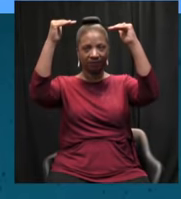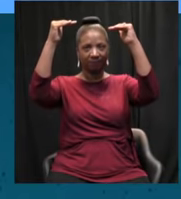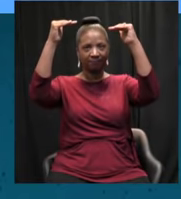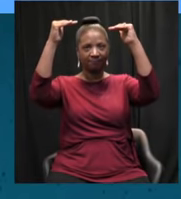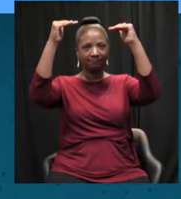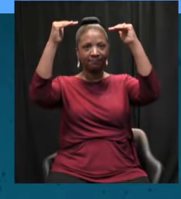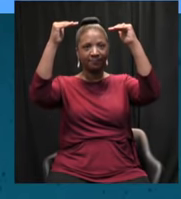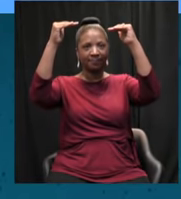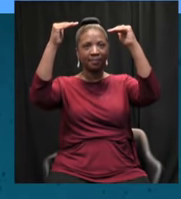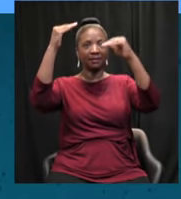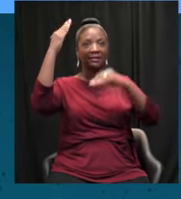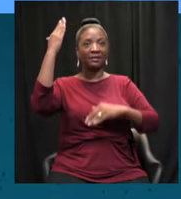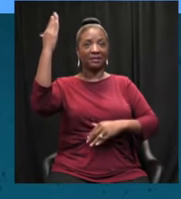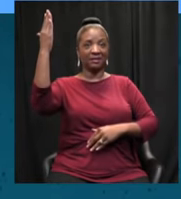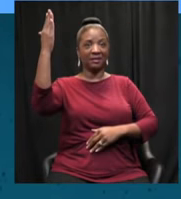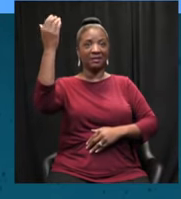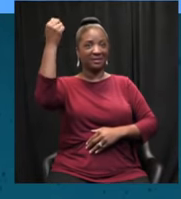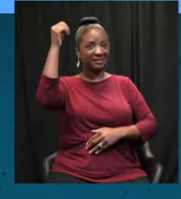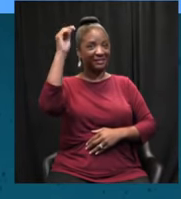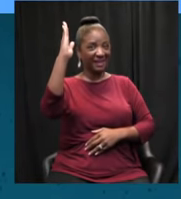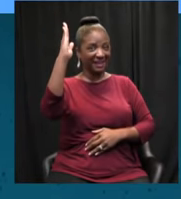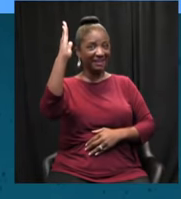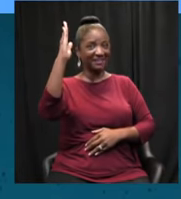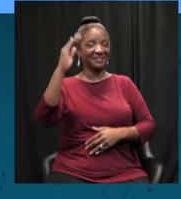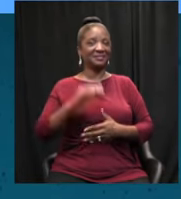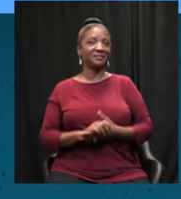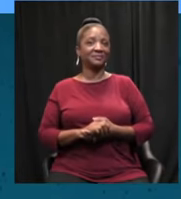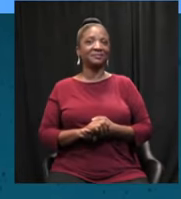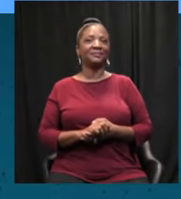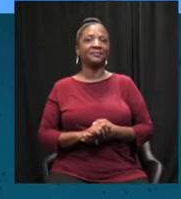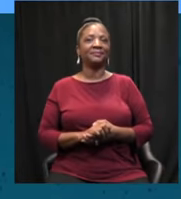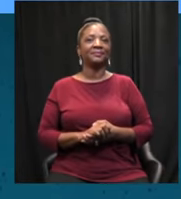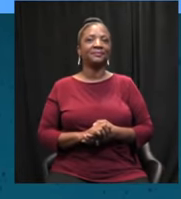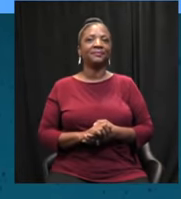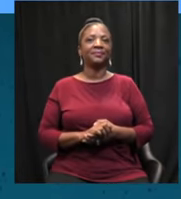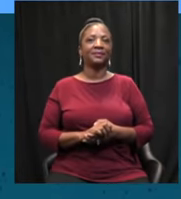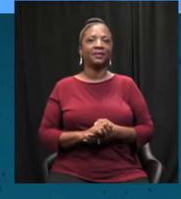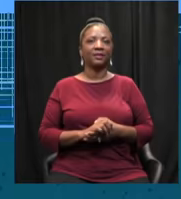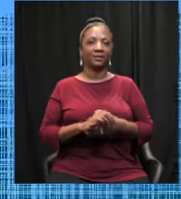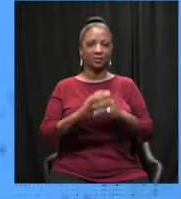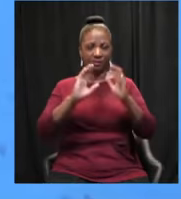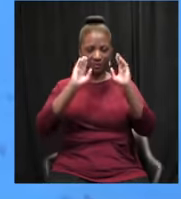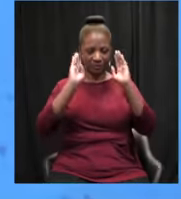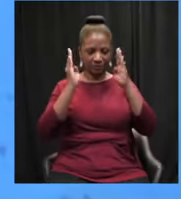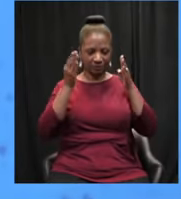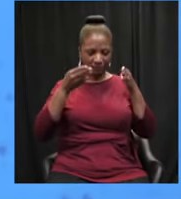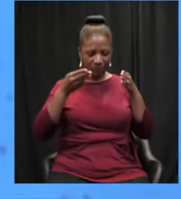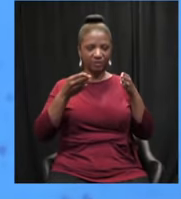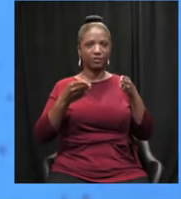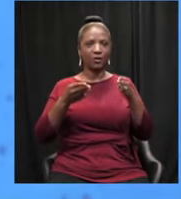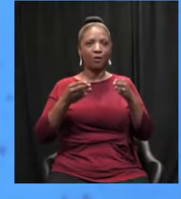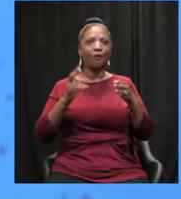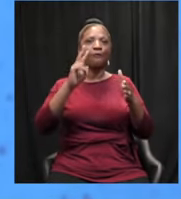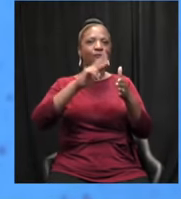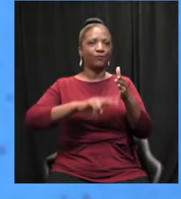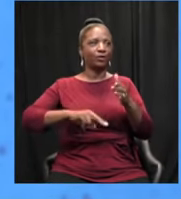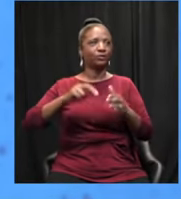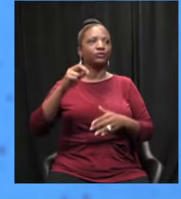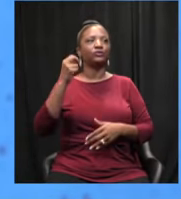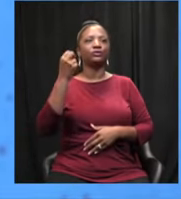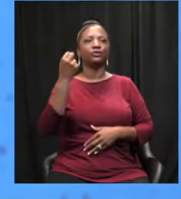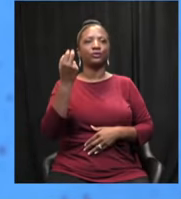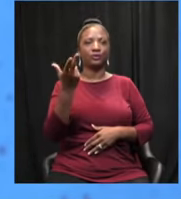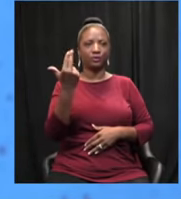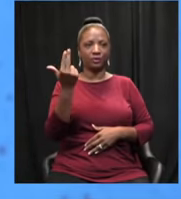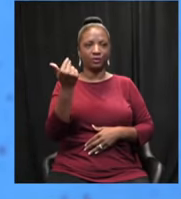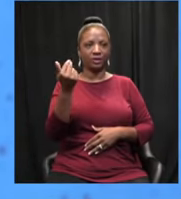he was the Messiah. Amen. I want to focus on verses 13 through 16, but